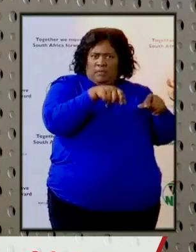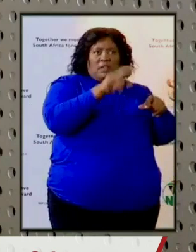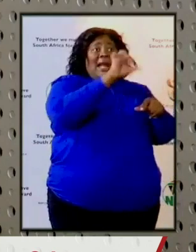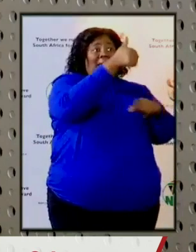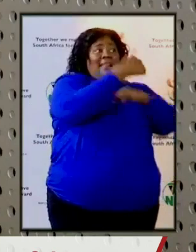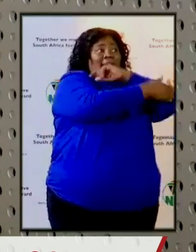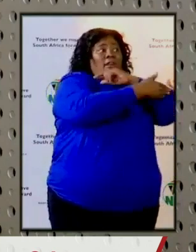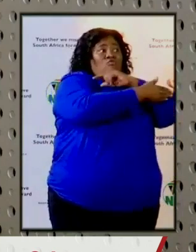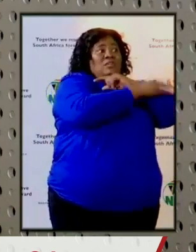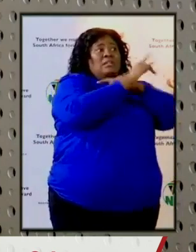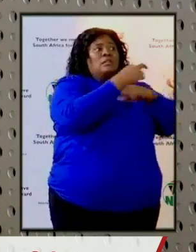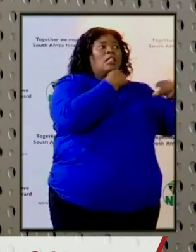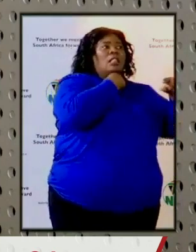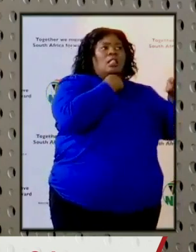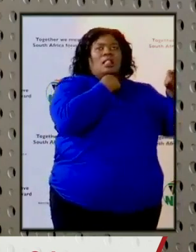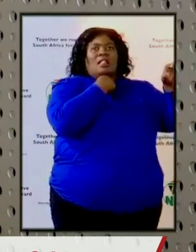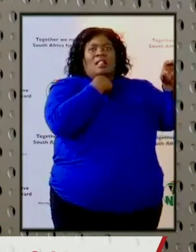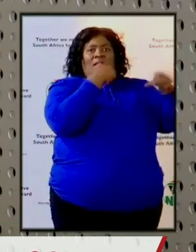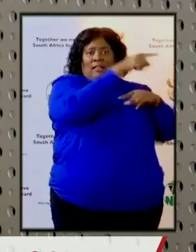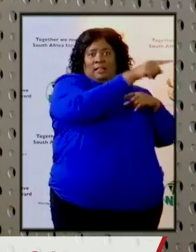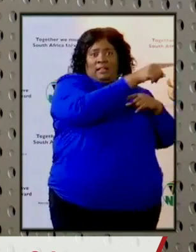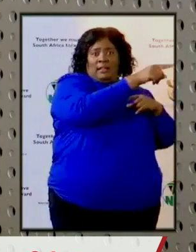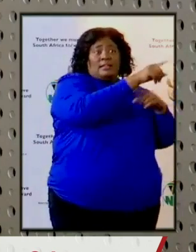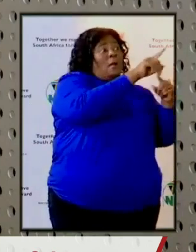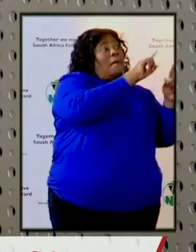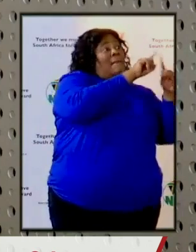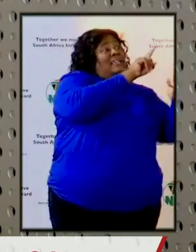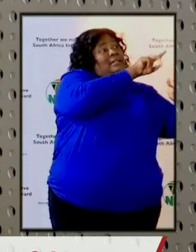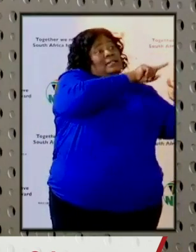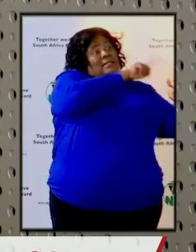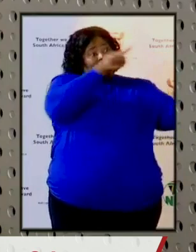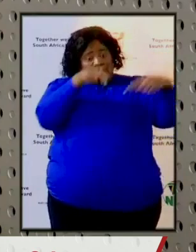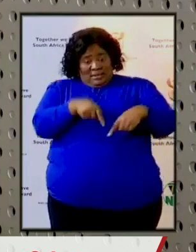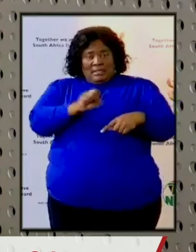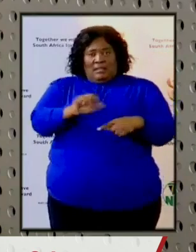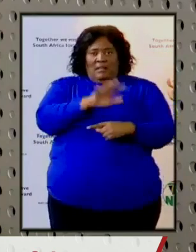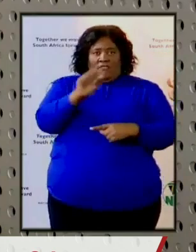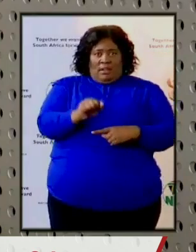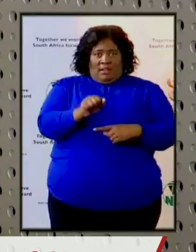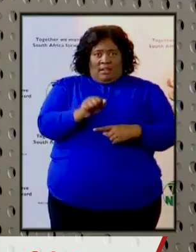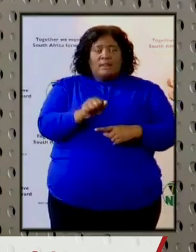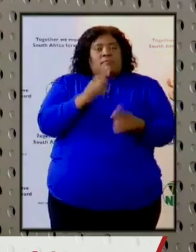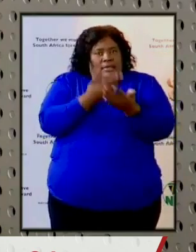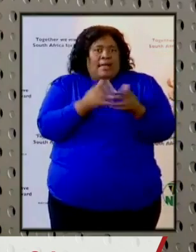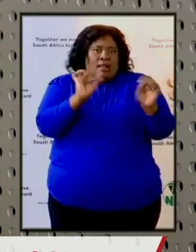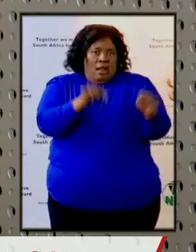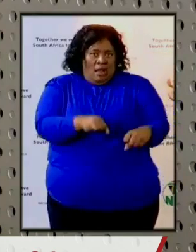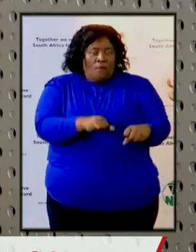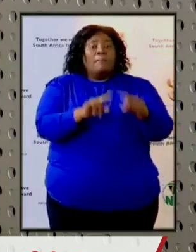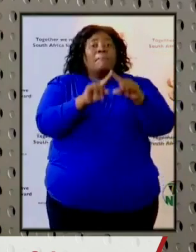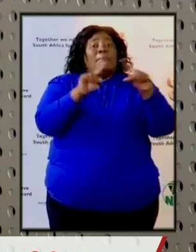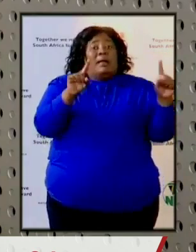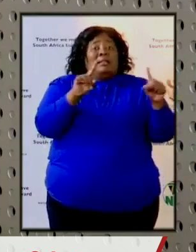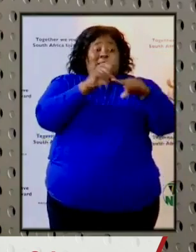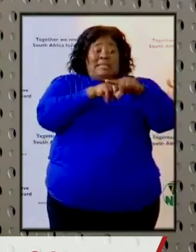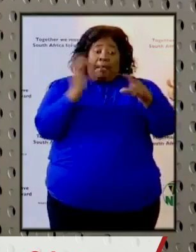somewhere. When they return, they must be quarantined for 14 days before they go to